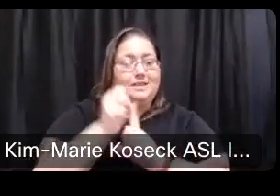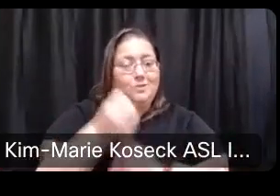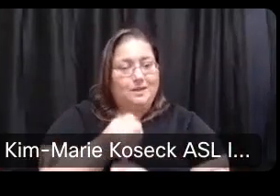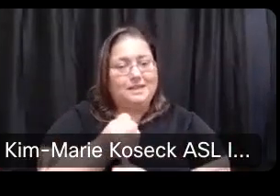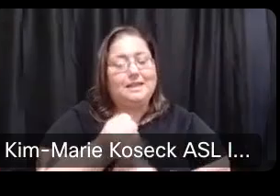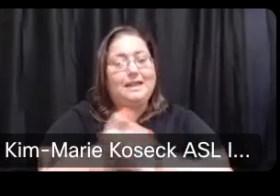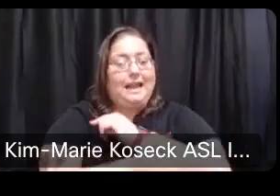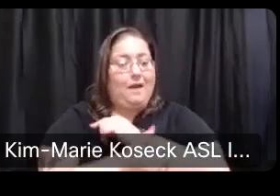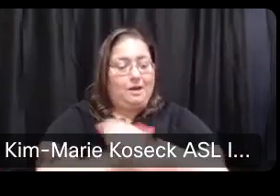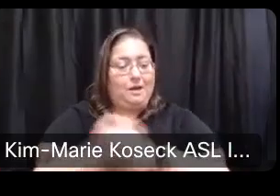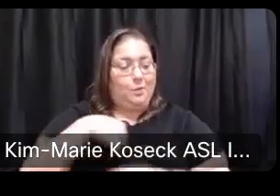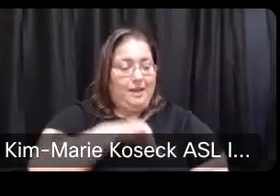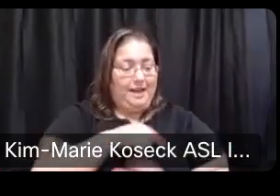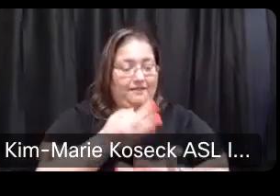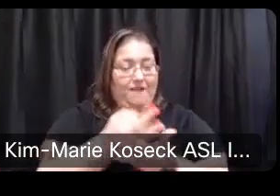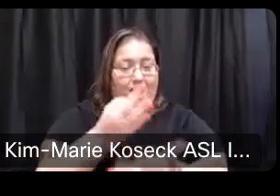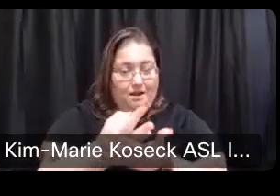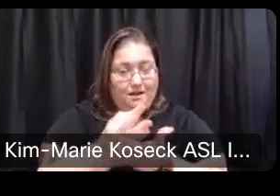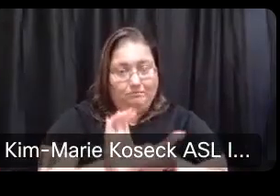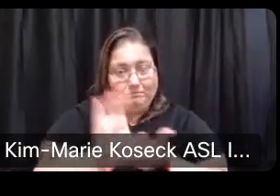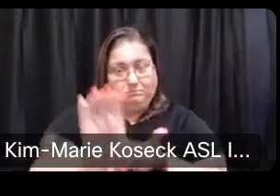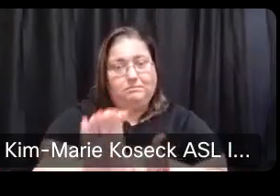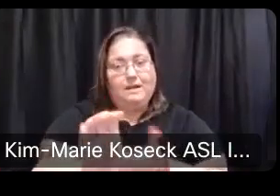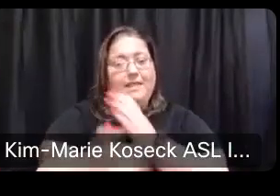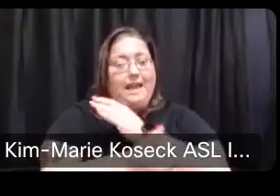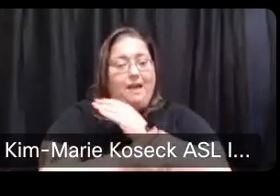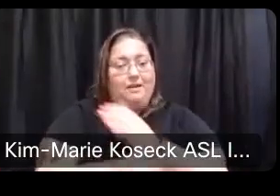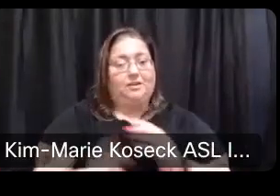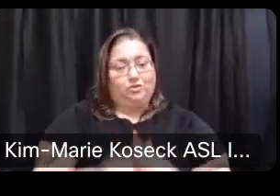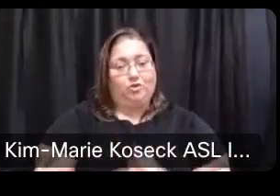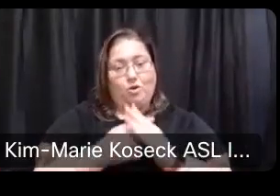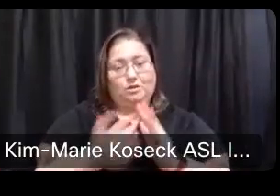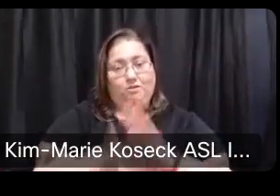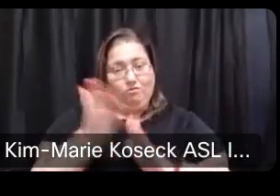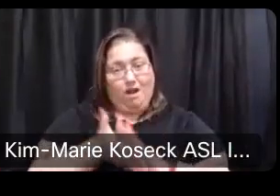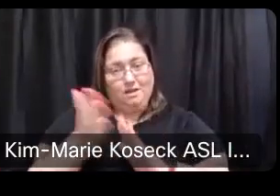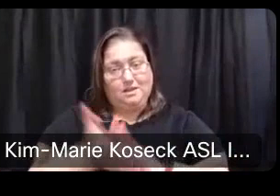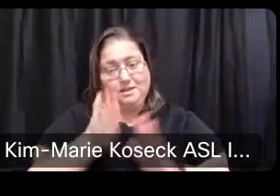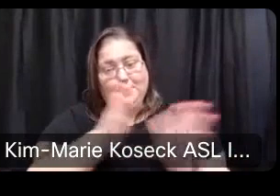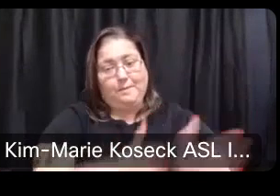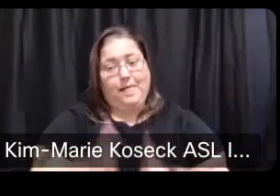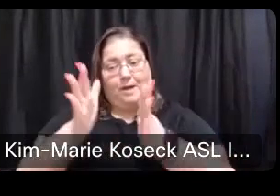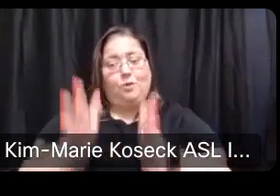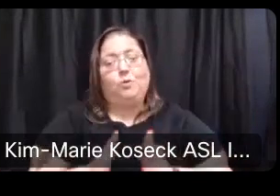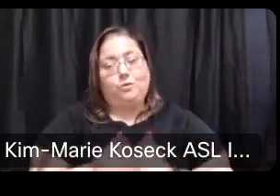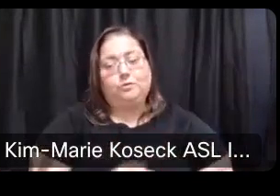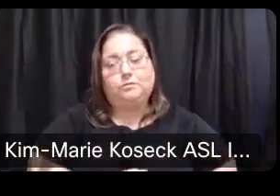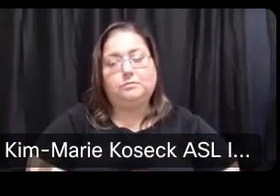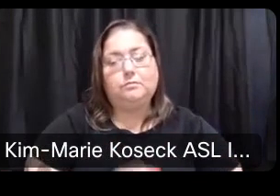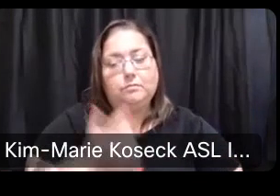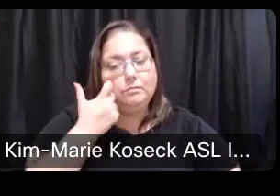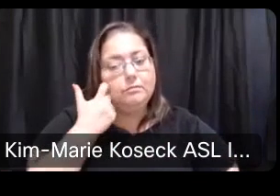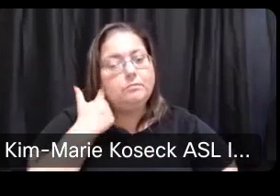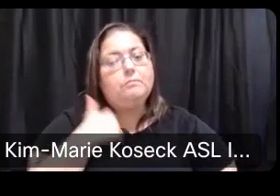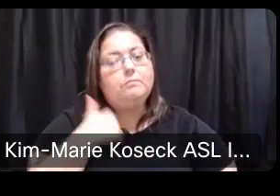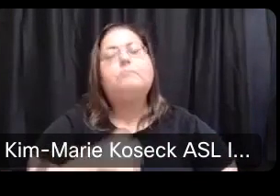that we've funded, the county steps into that role and serves as their planner. Next slide, please.